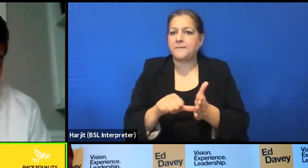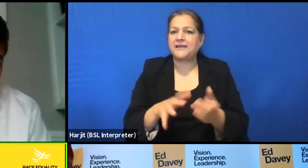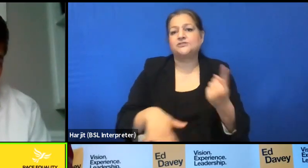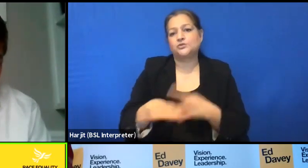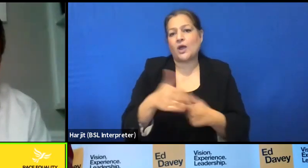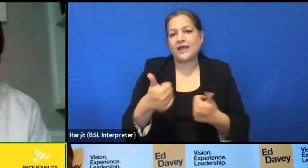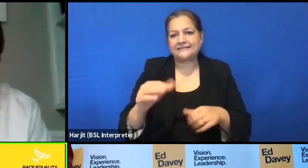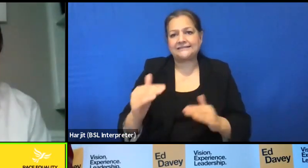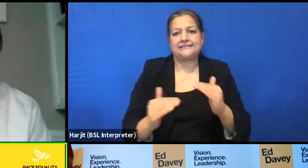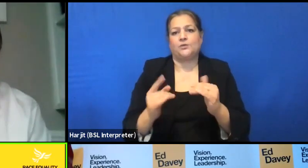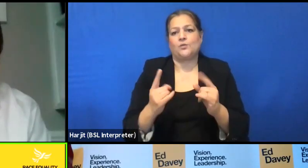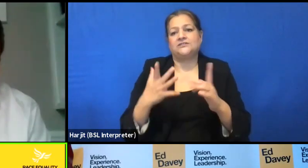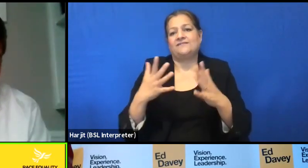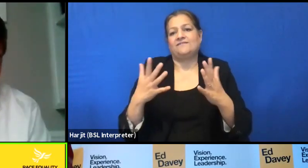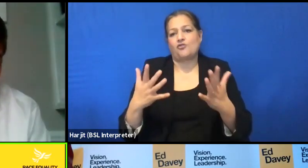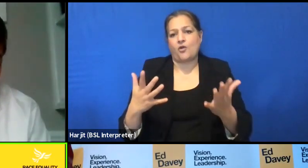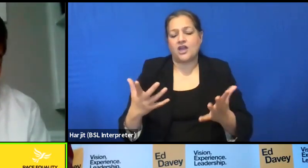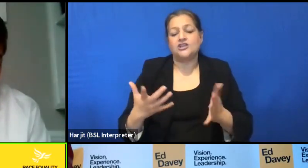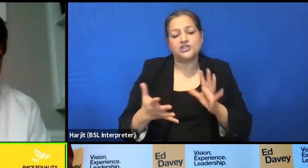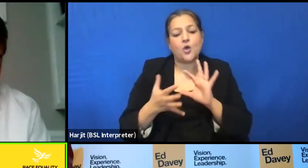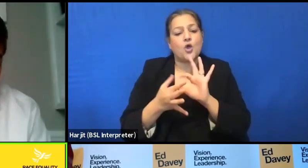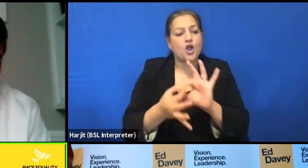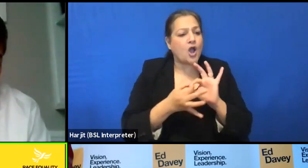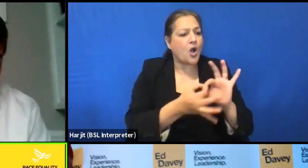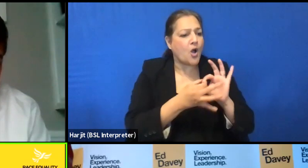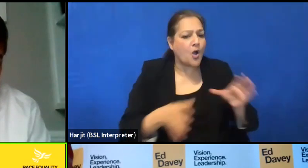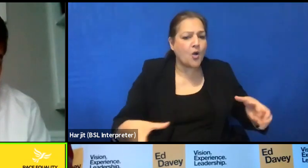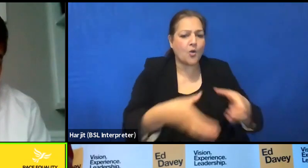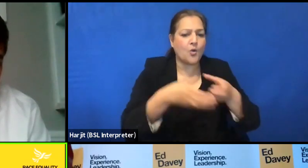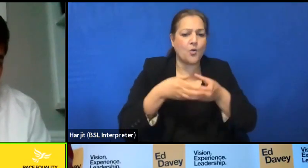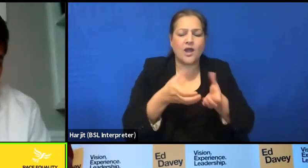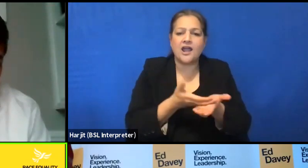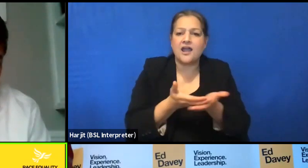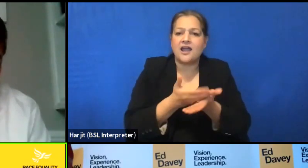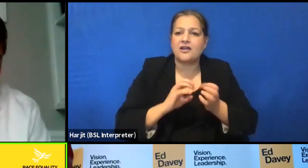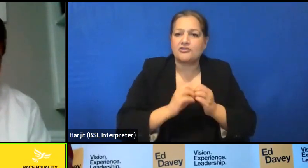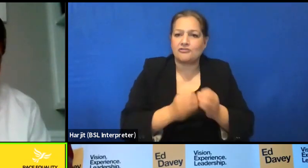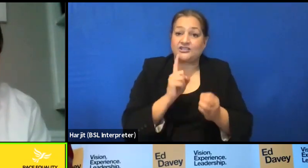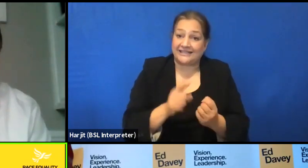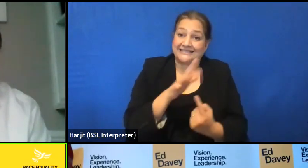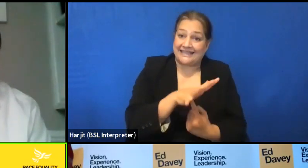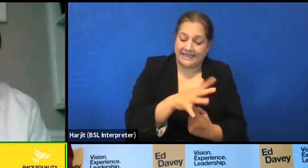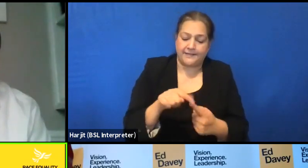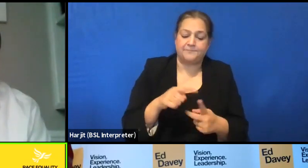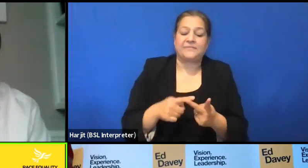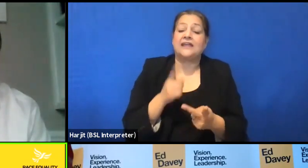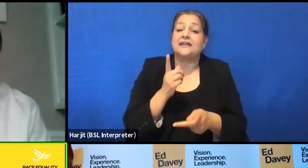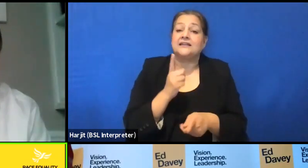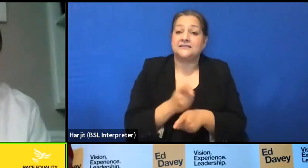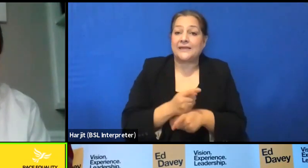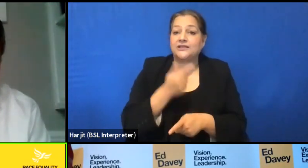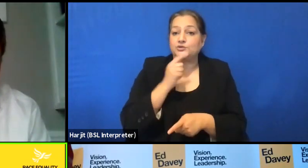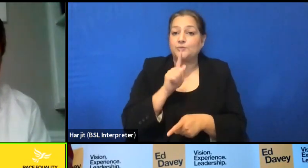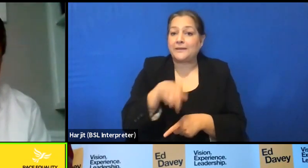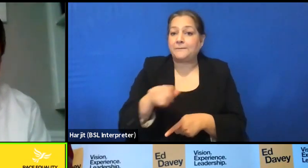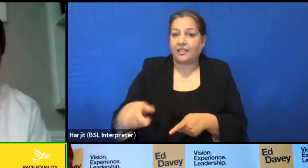for all. So co-creation is the key, speaking to those in the party about how we approach this